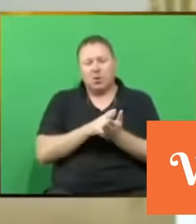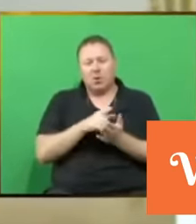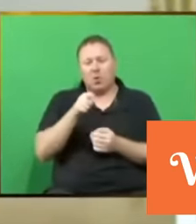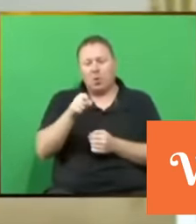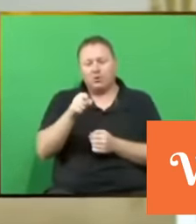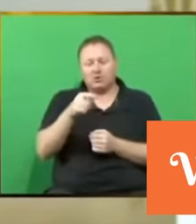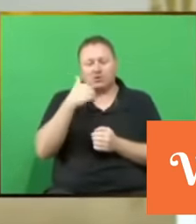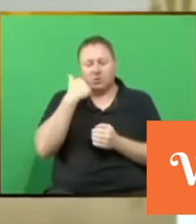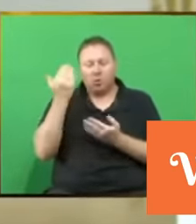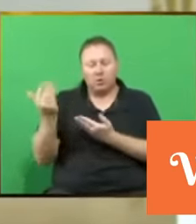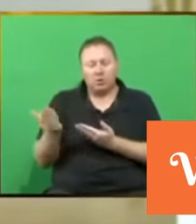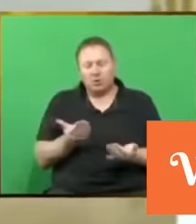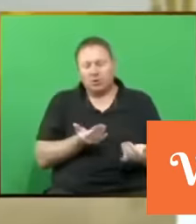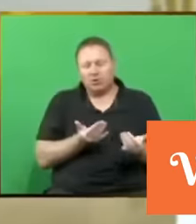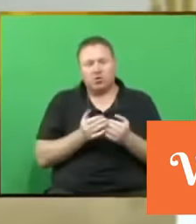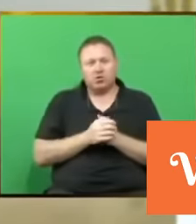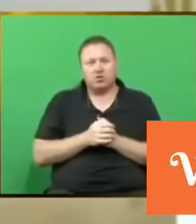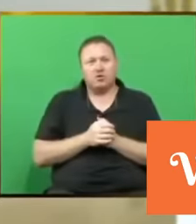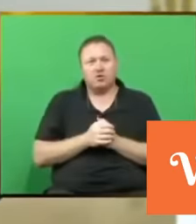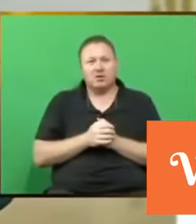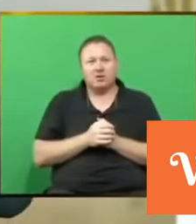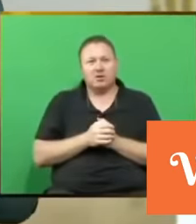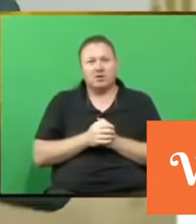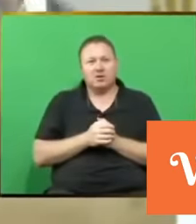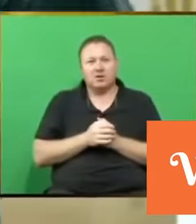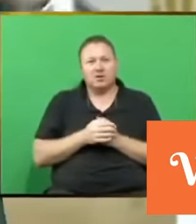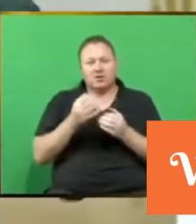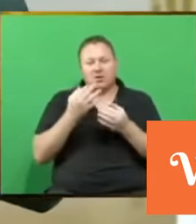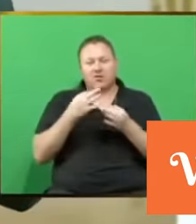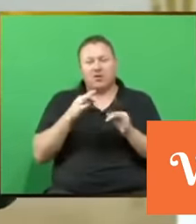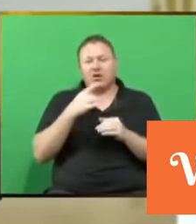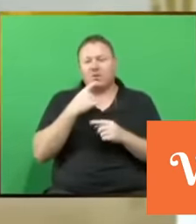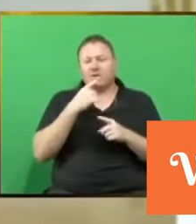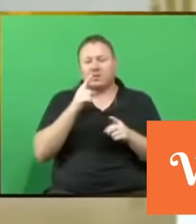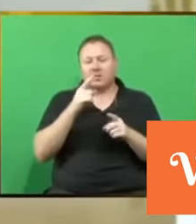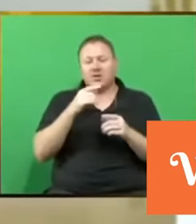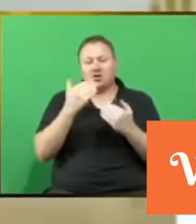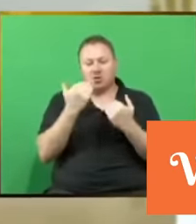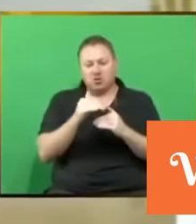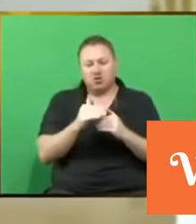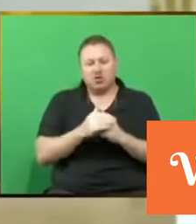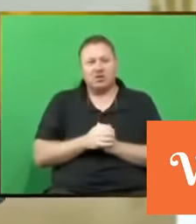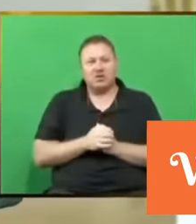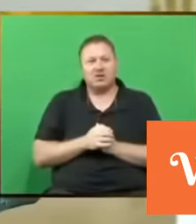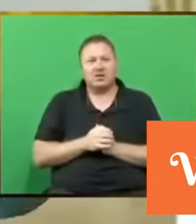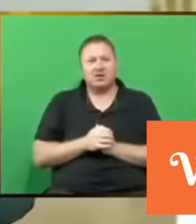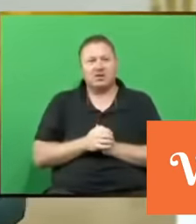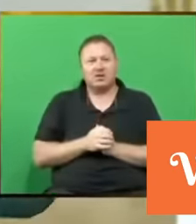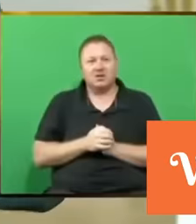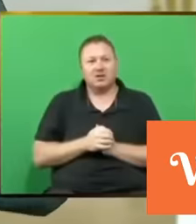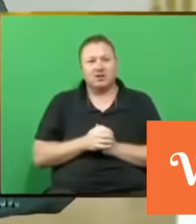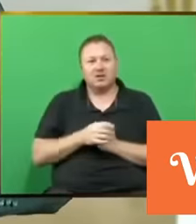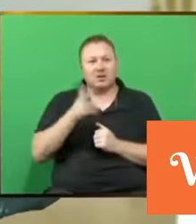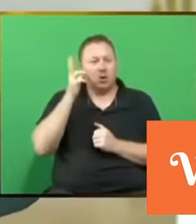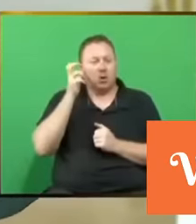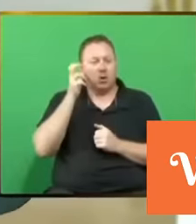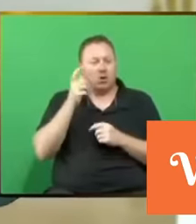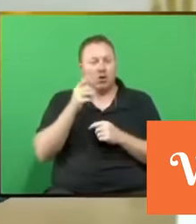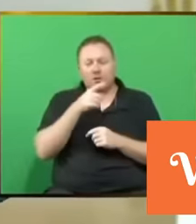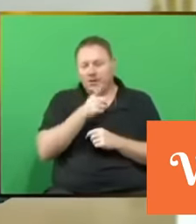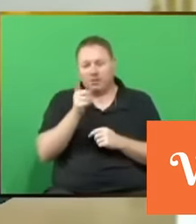now introducing, the freedom of speech that they are now restricting, I hear them talking